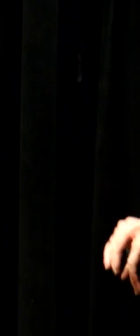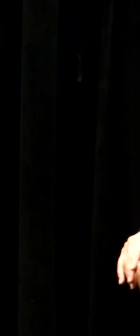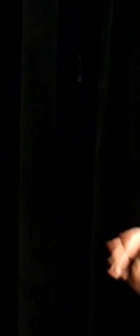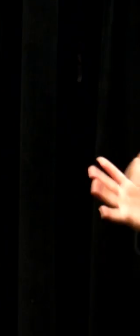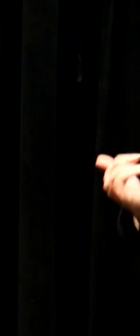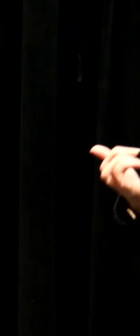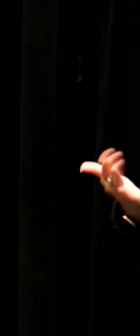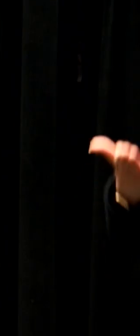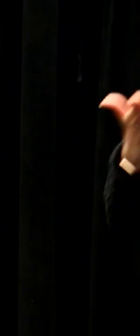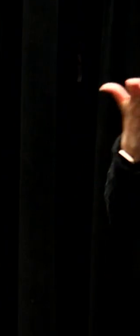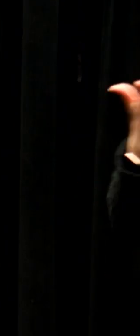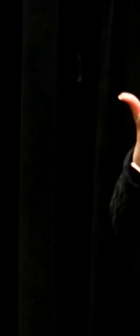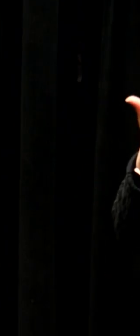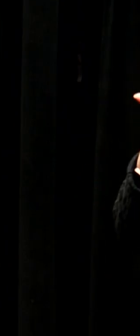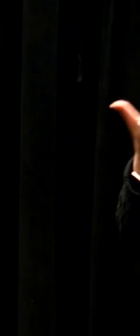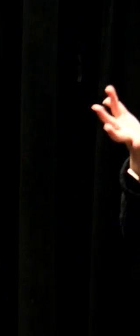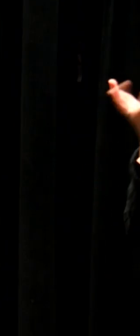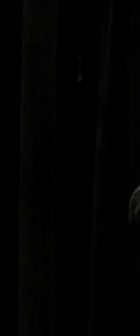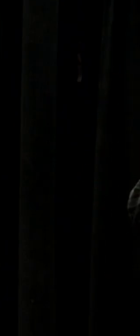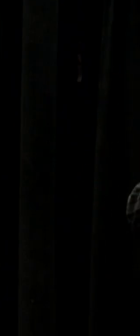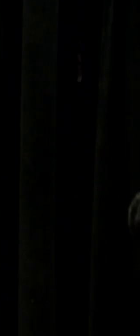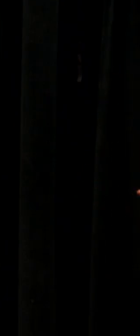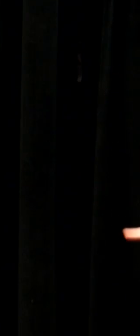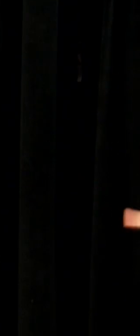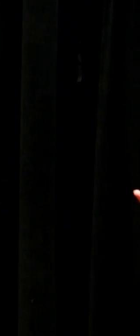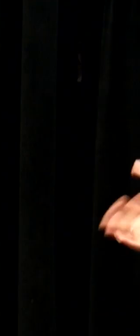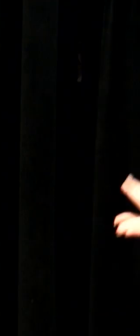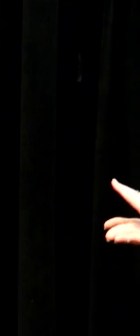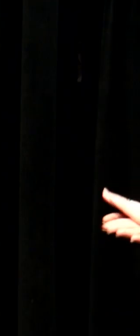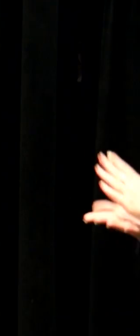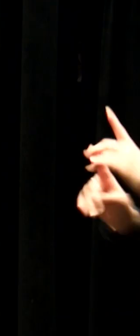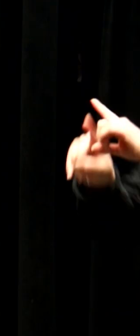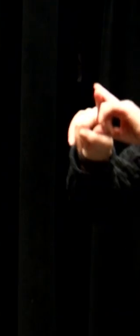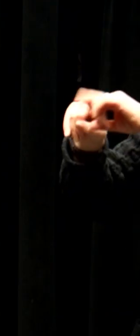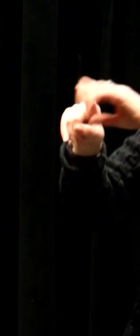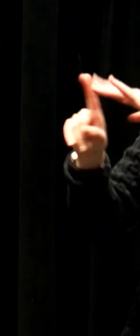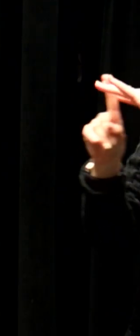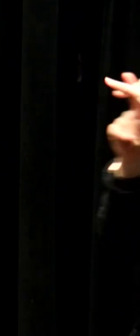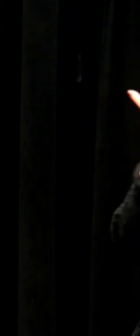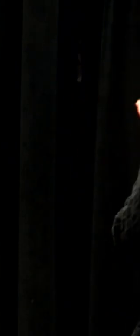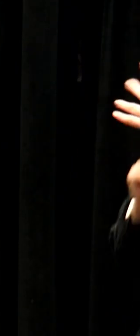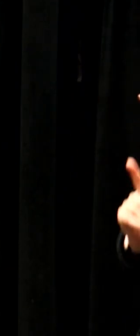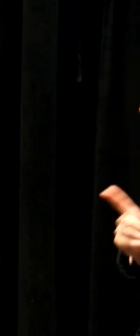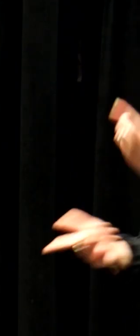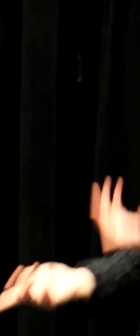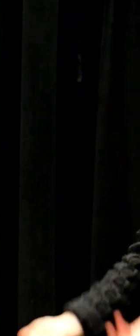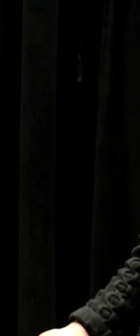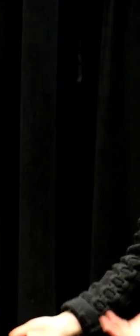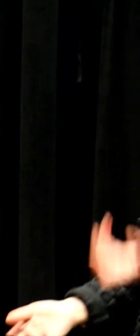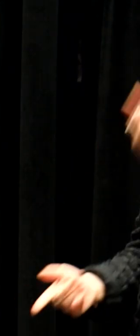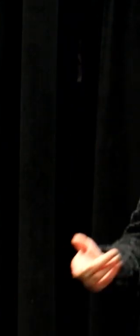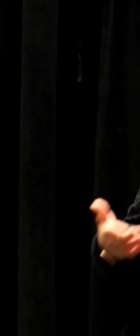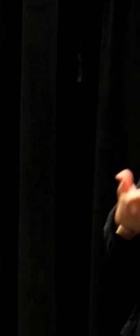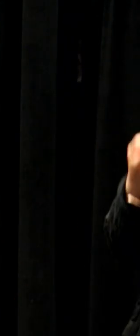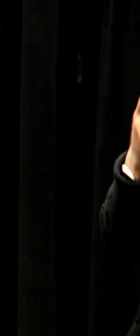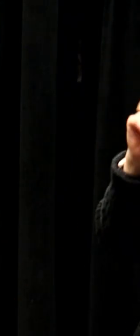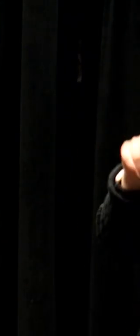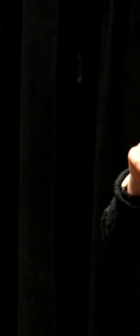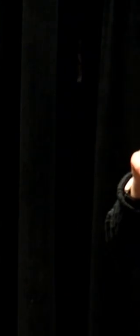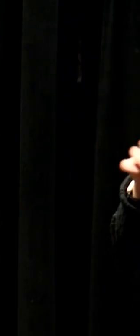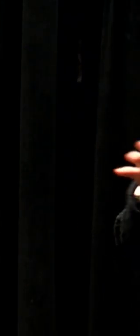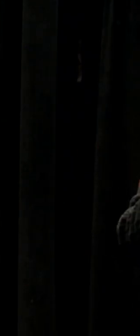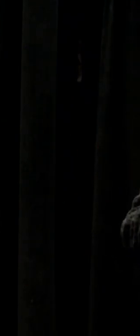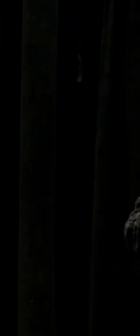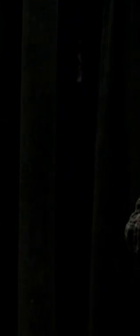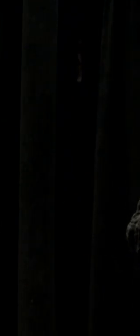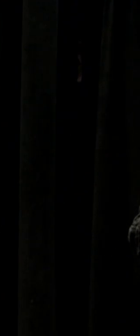bad? It just really, I think I need a little more context. I had a friend who did that when I went to